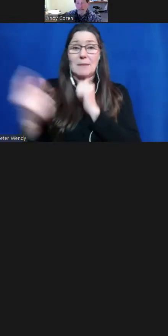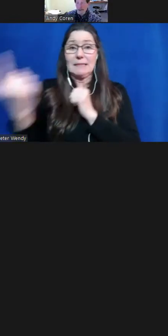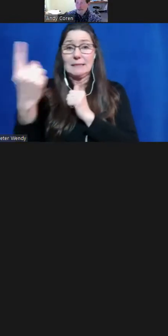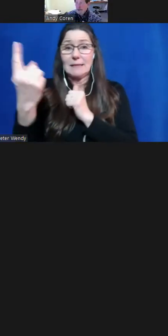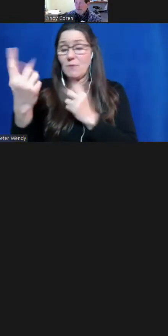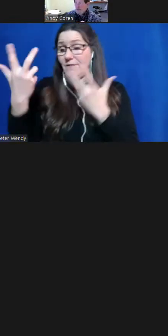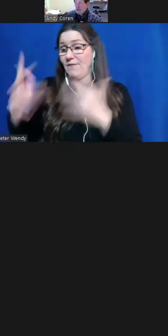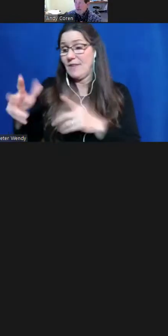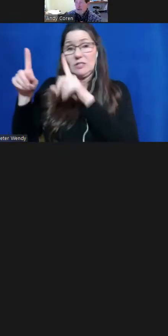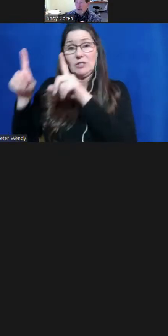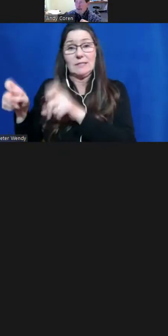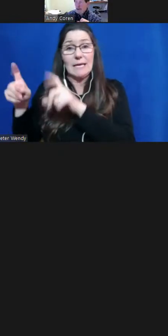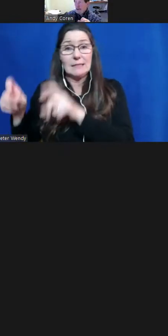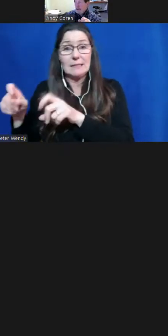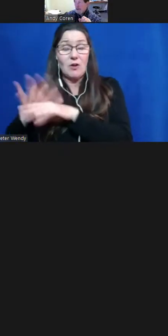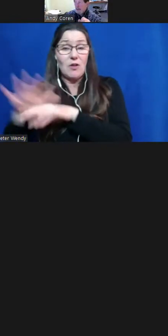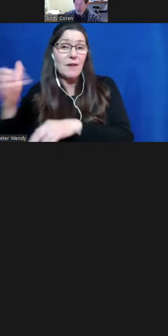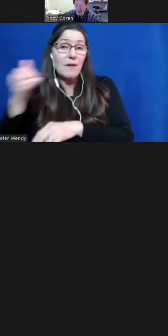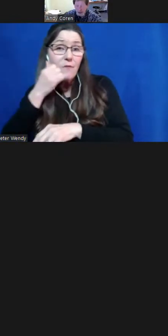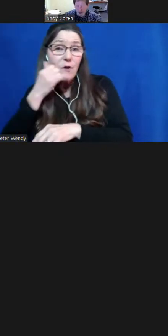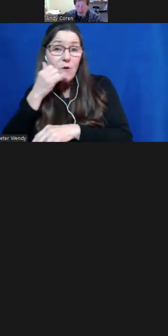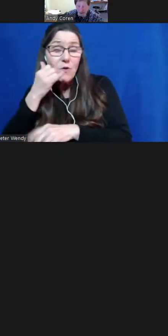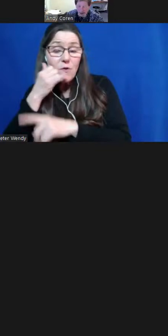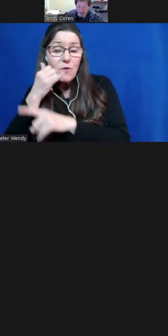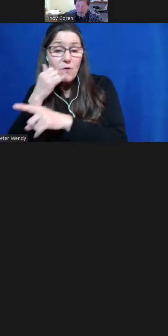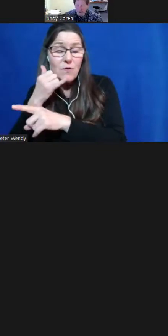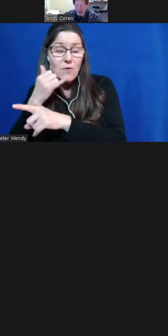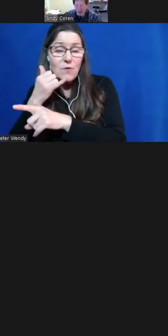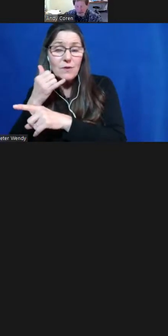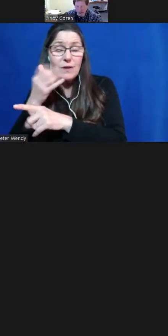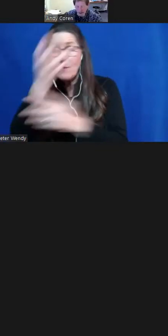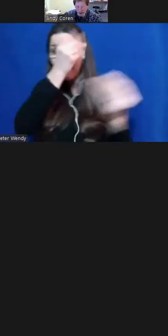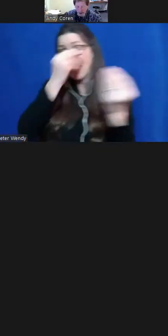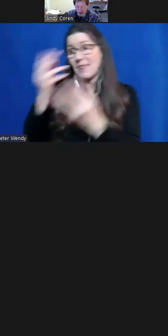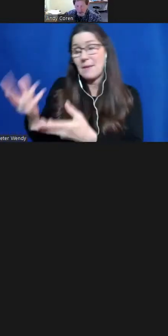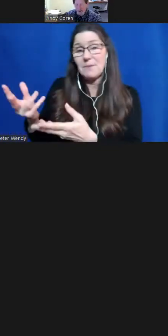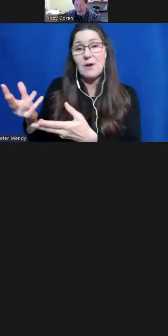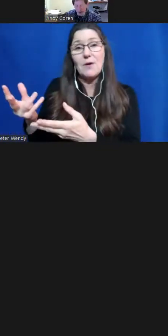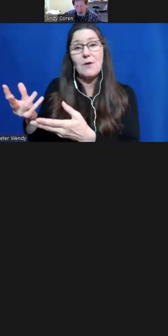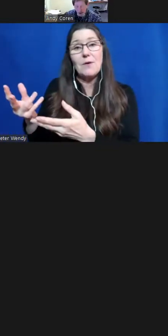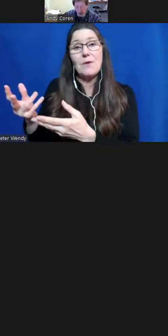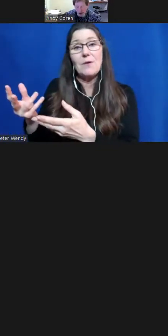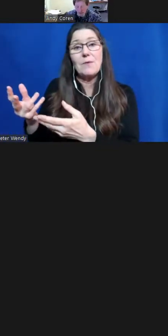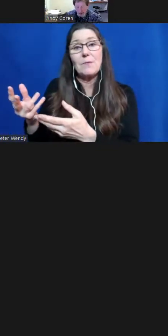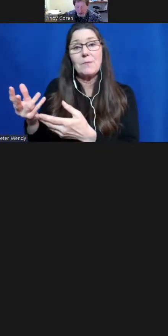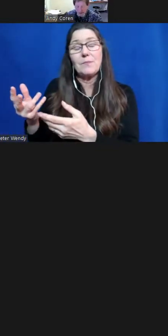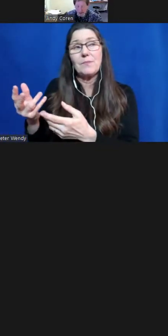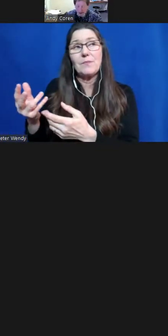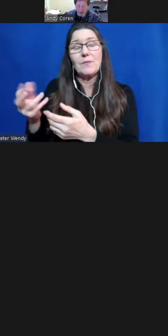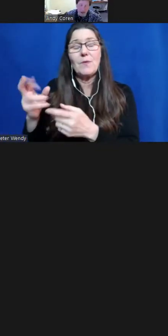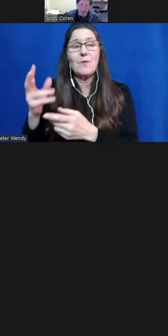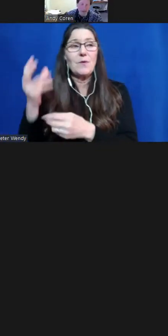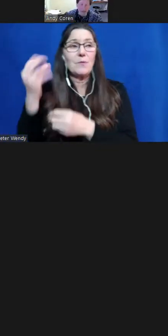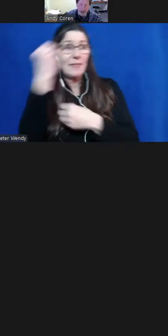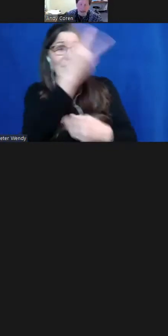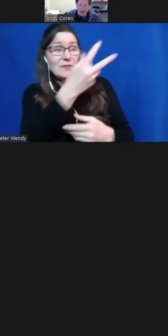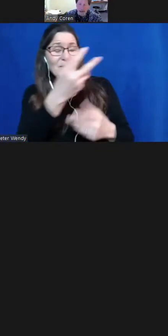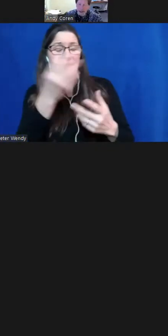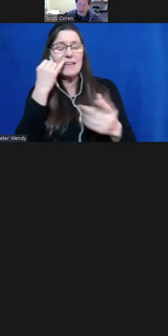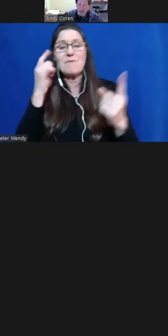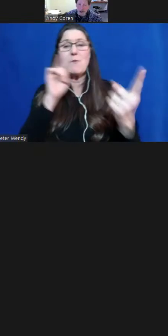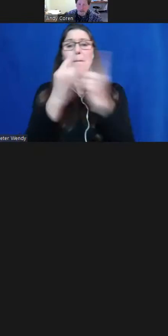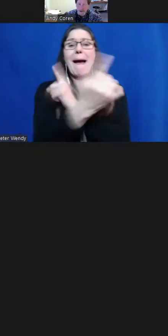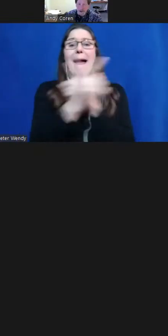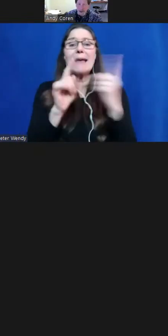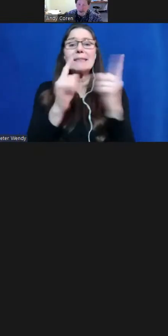they have it on their phone, then it would tell them, or it would tell you that you've passed by someone. I